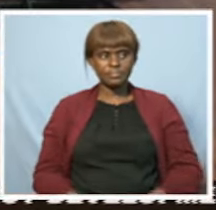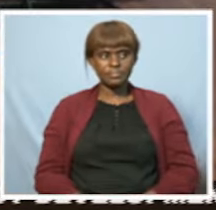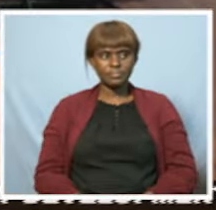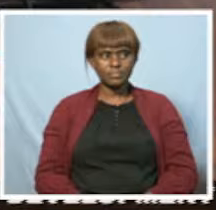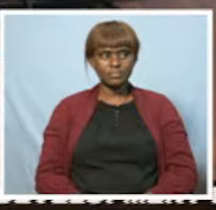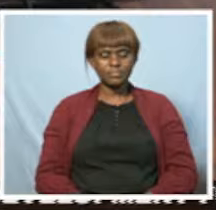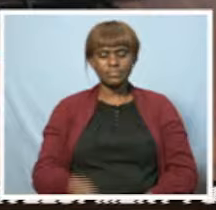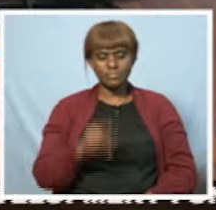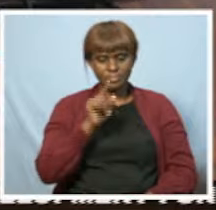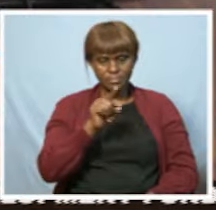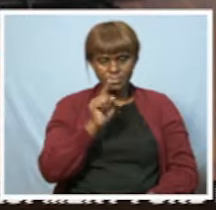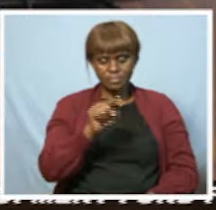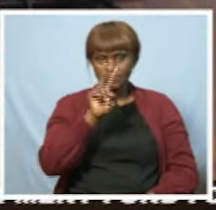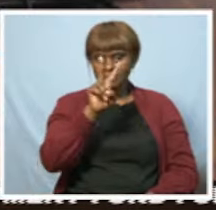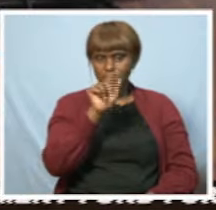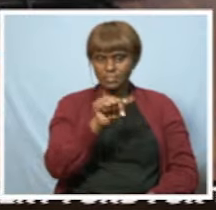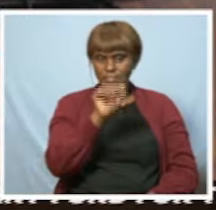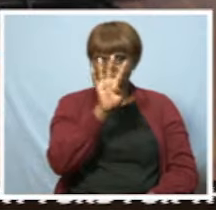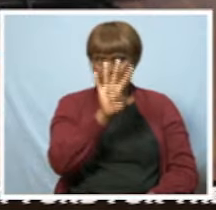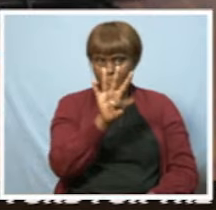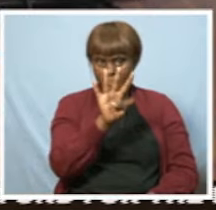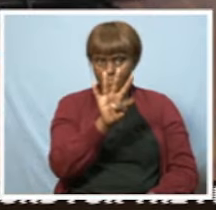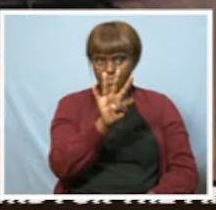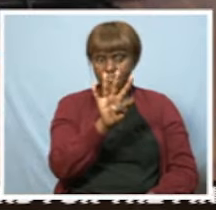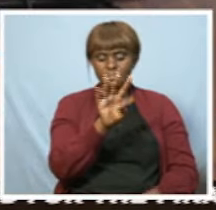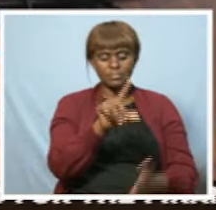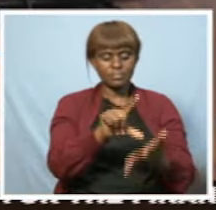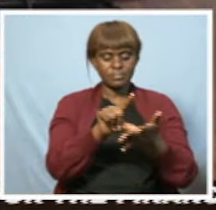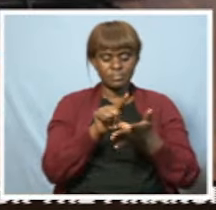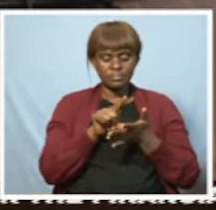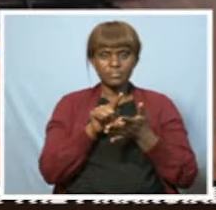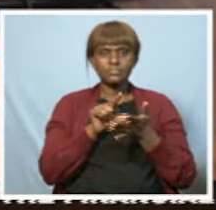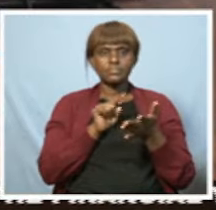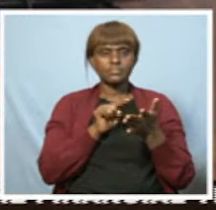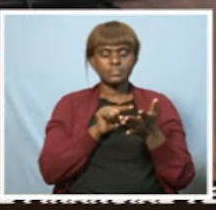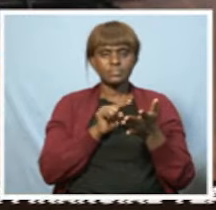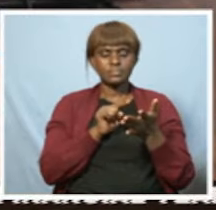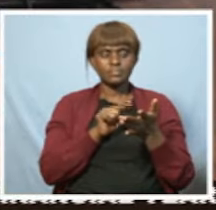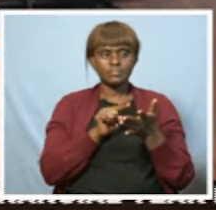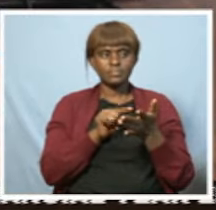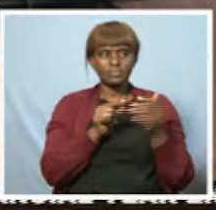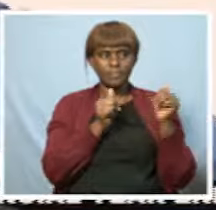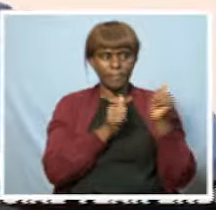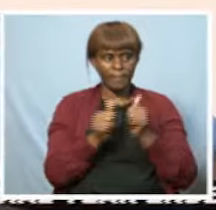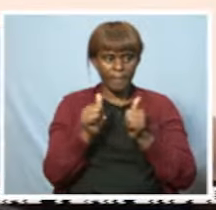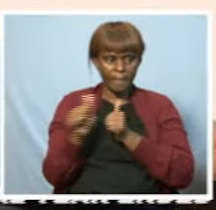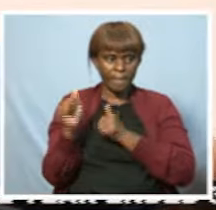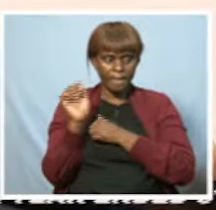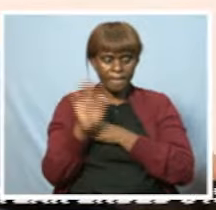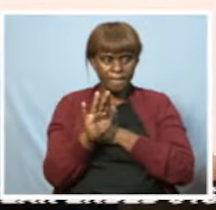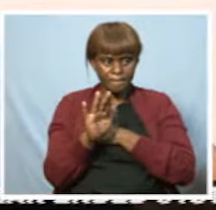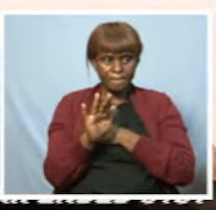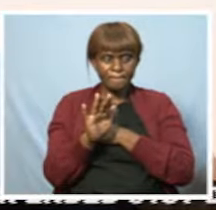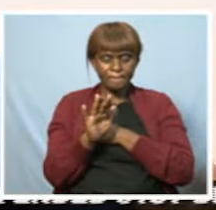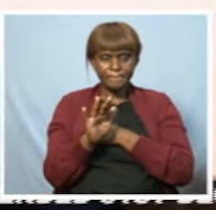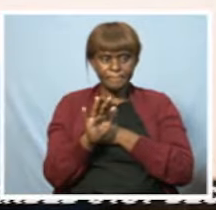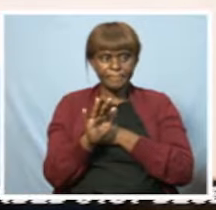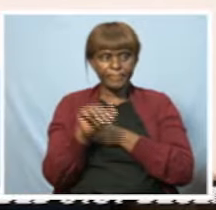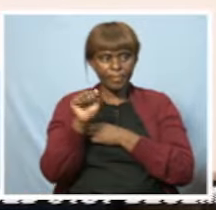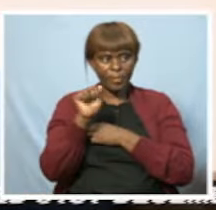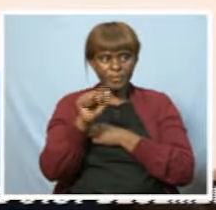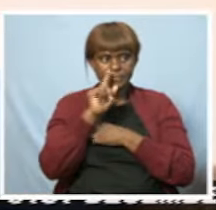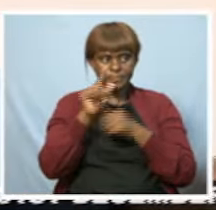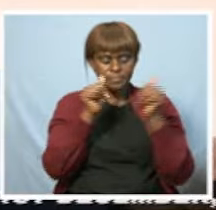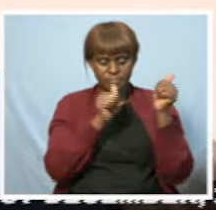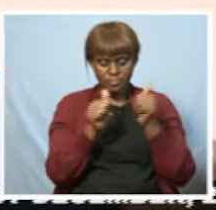This is appendix 2.4 on loans. Action taken. The action